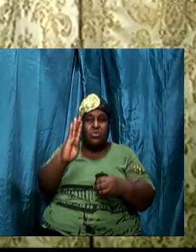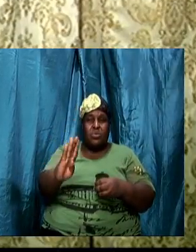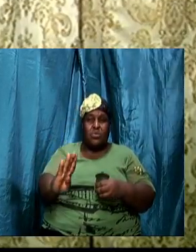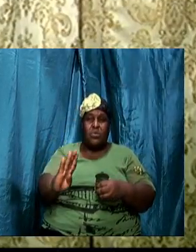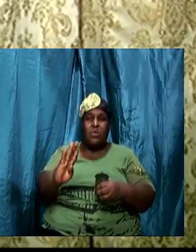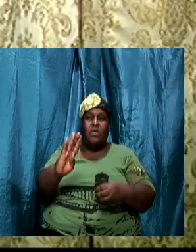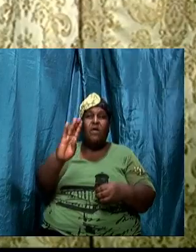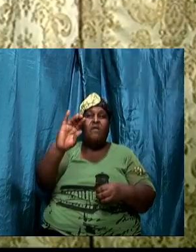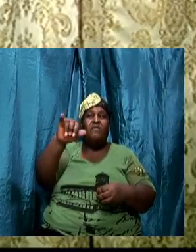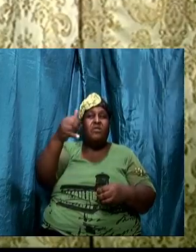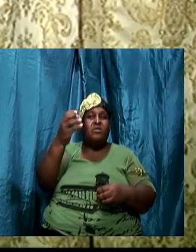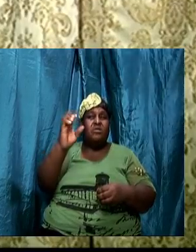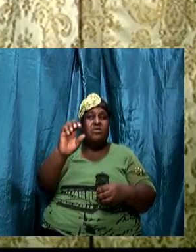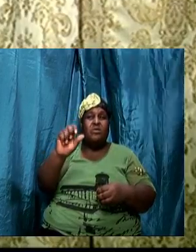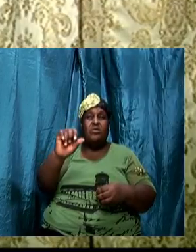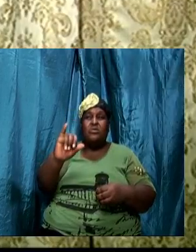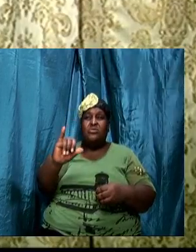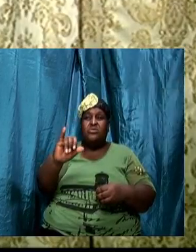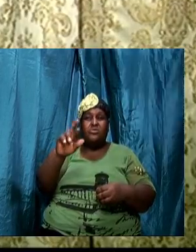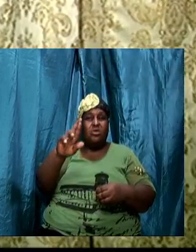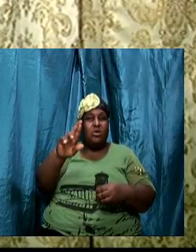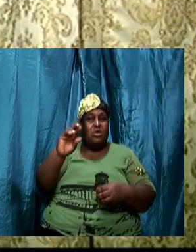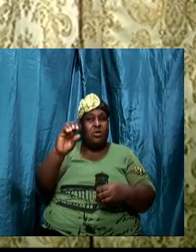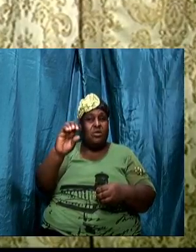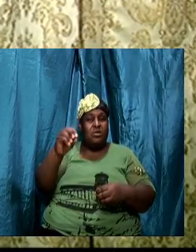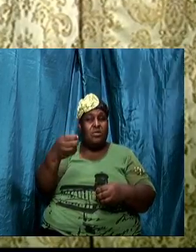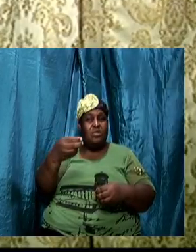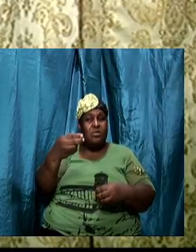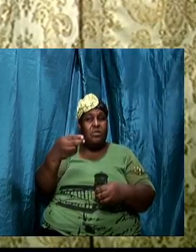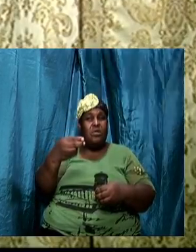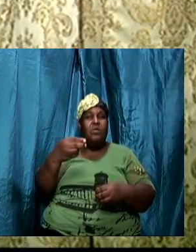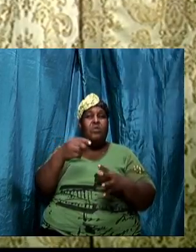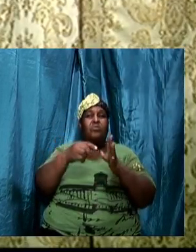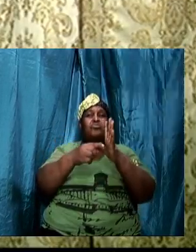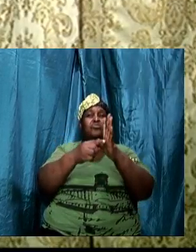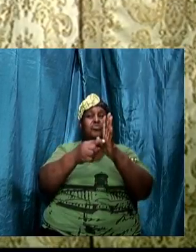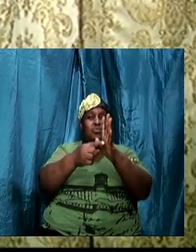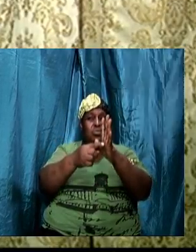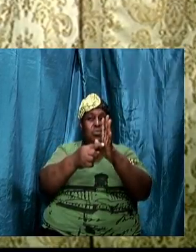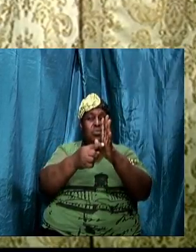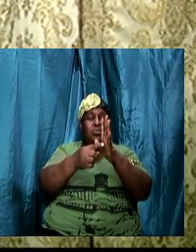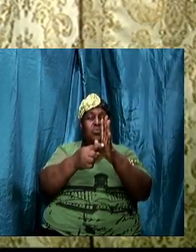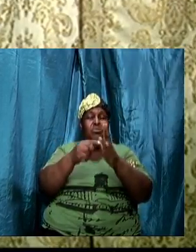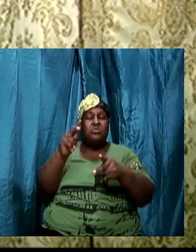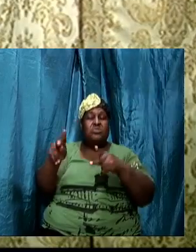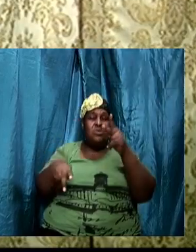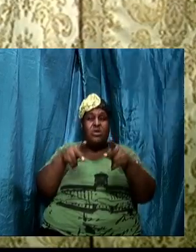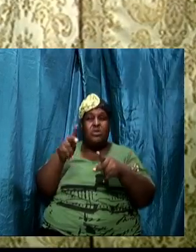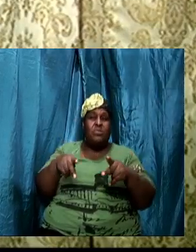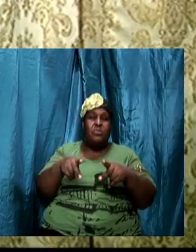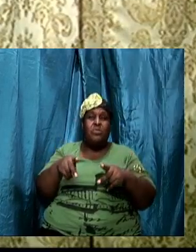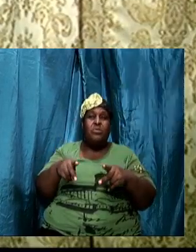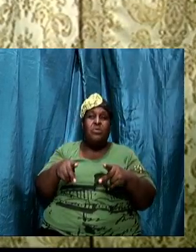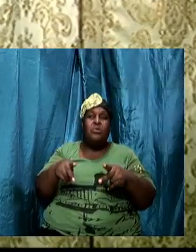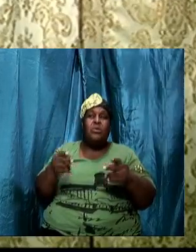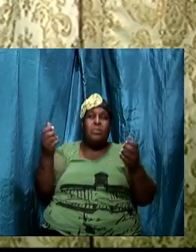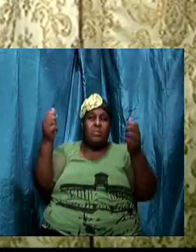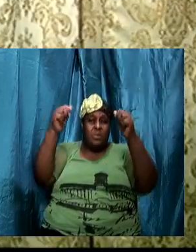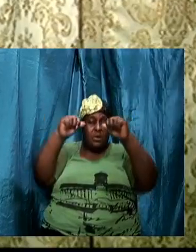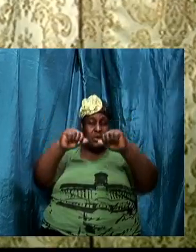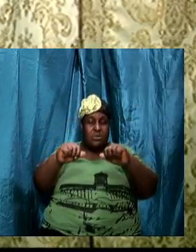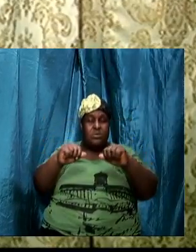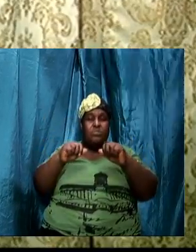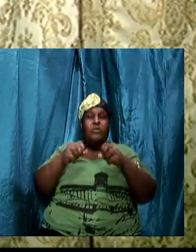was relating to His people and showing to them His ability to provide even when